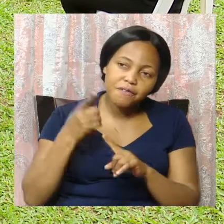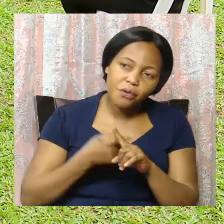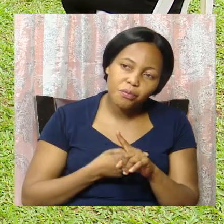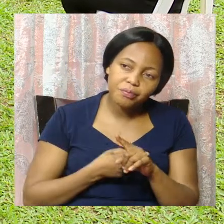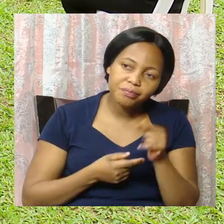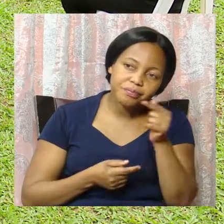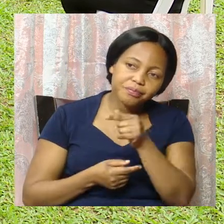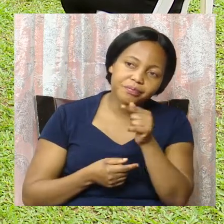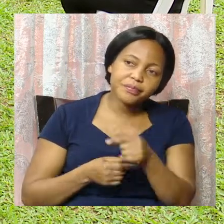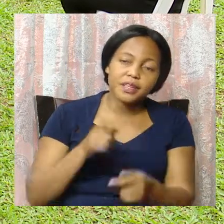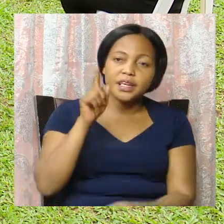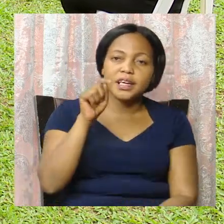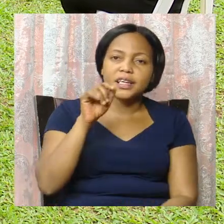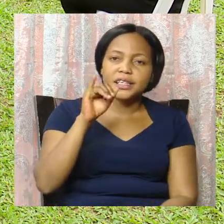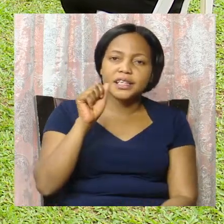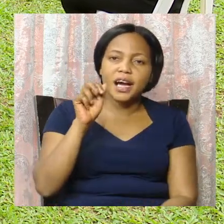from